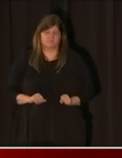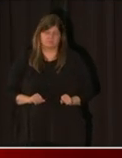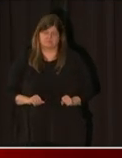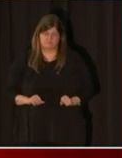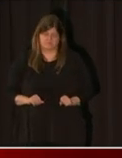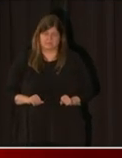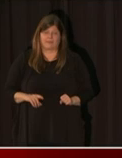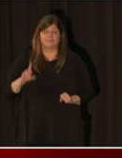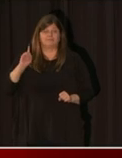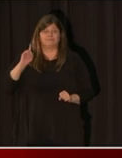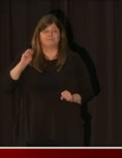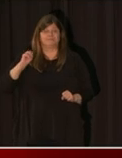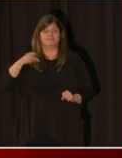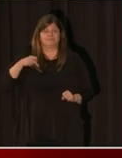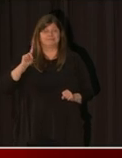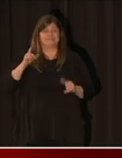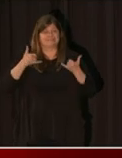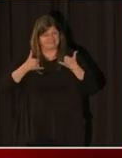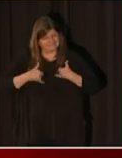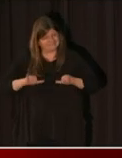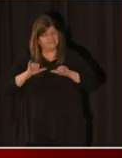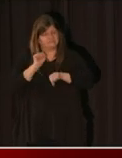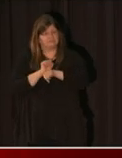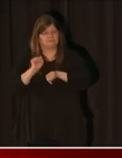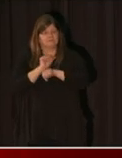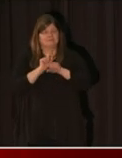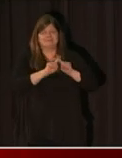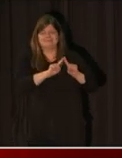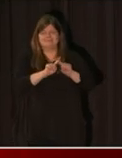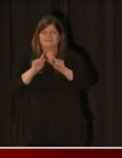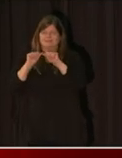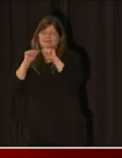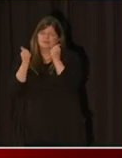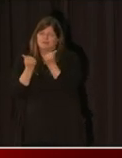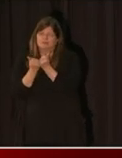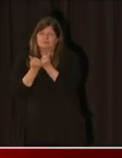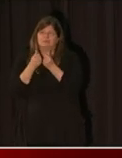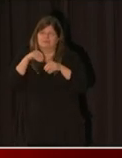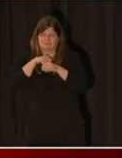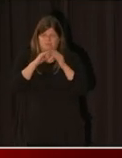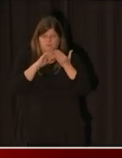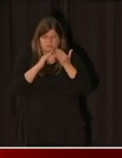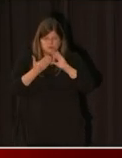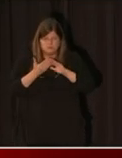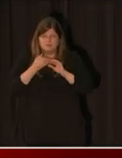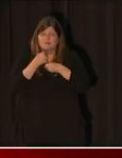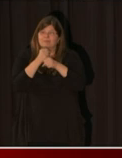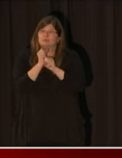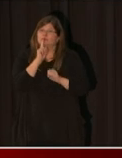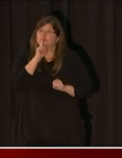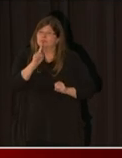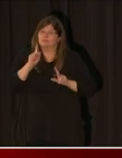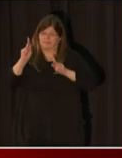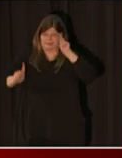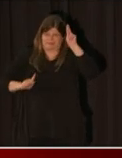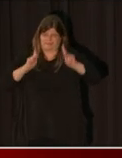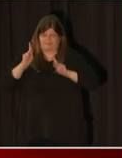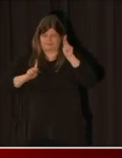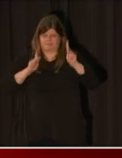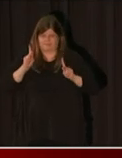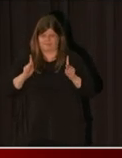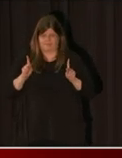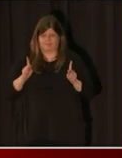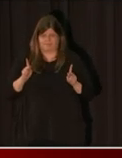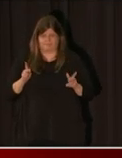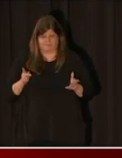Rights to do extensive community outreach around making sure residents are being responded to